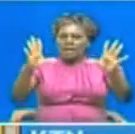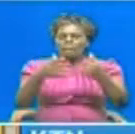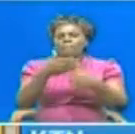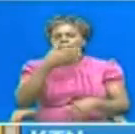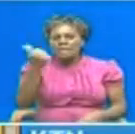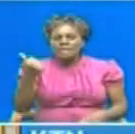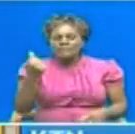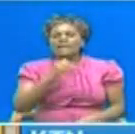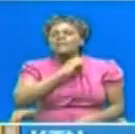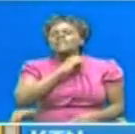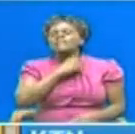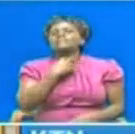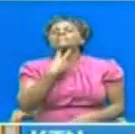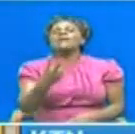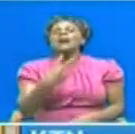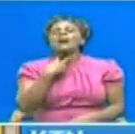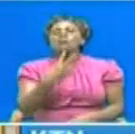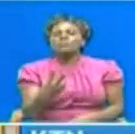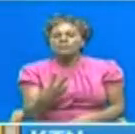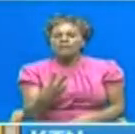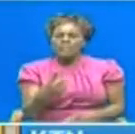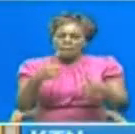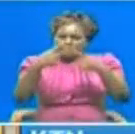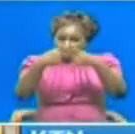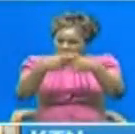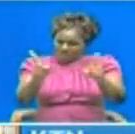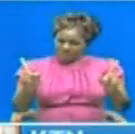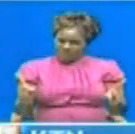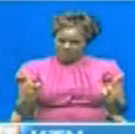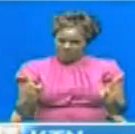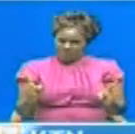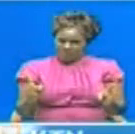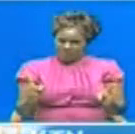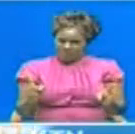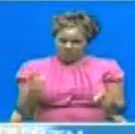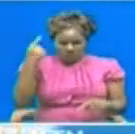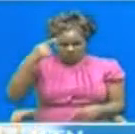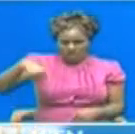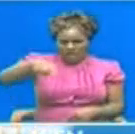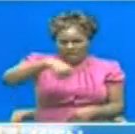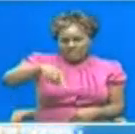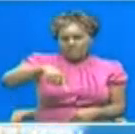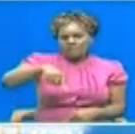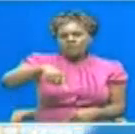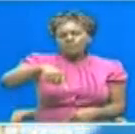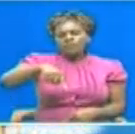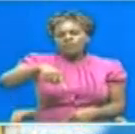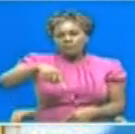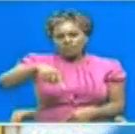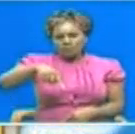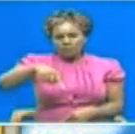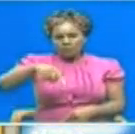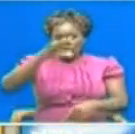sound definition. But for us to get to the